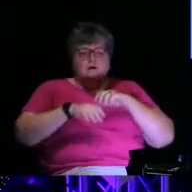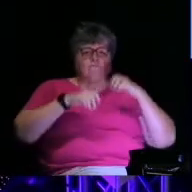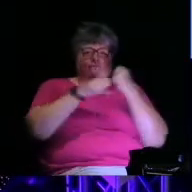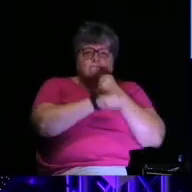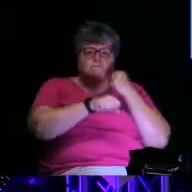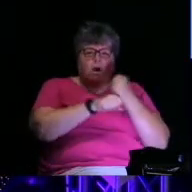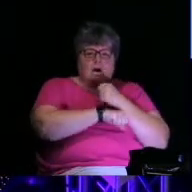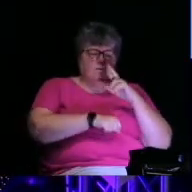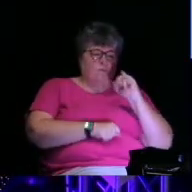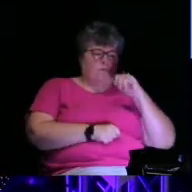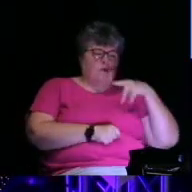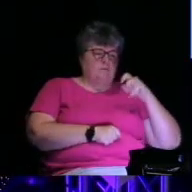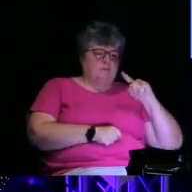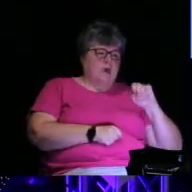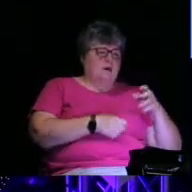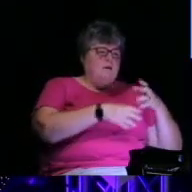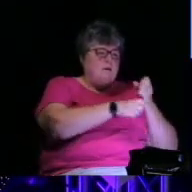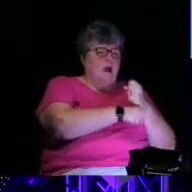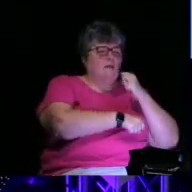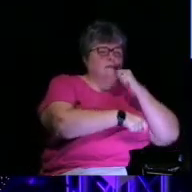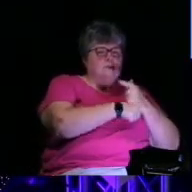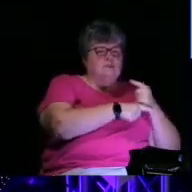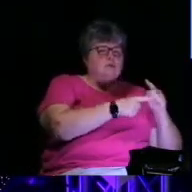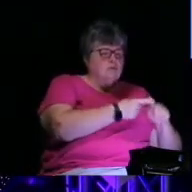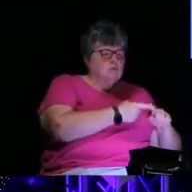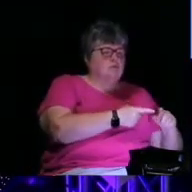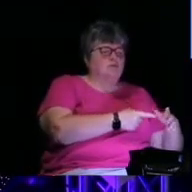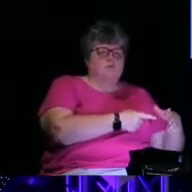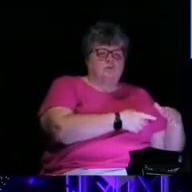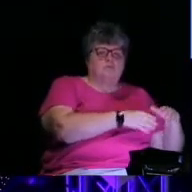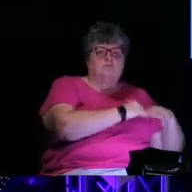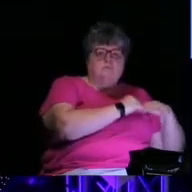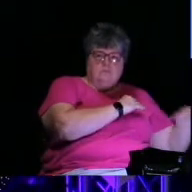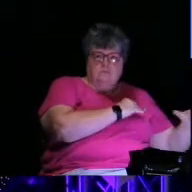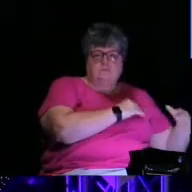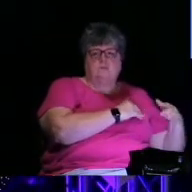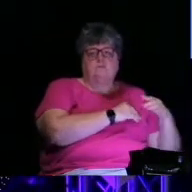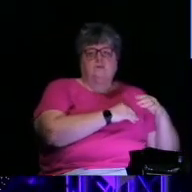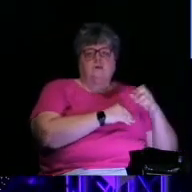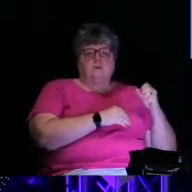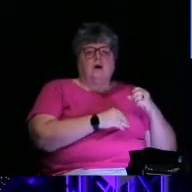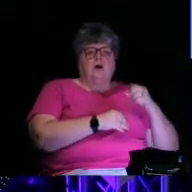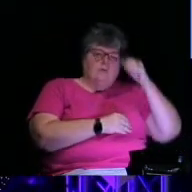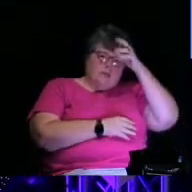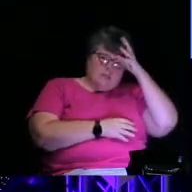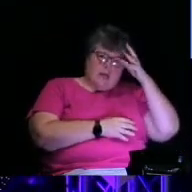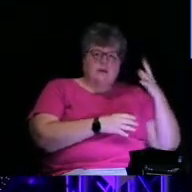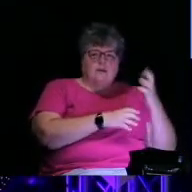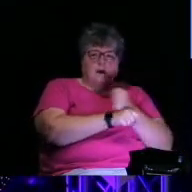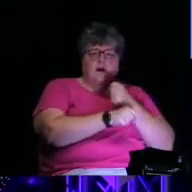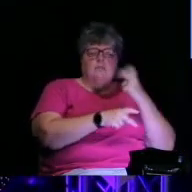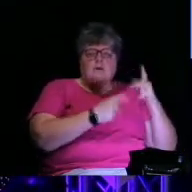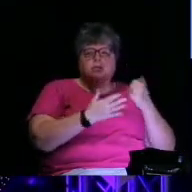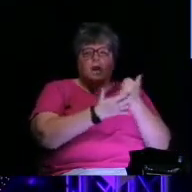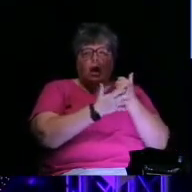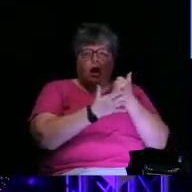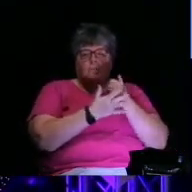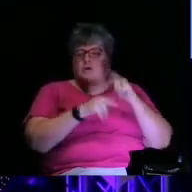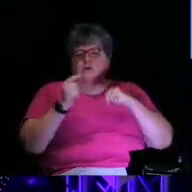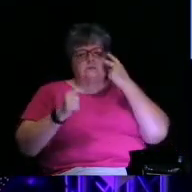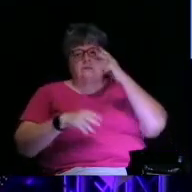shore. And when he got to shore, he rounded up some lifeguards. They couldn't see the sun anywhere. So they got in some boats, and it was